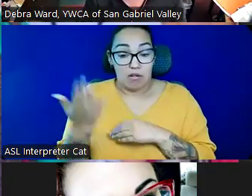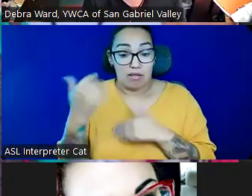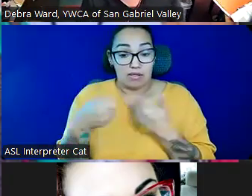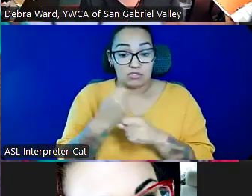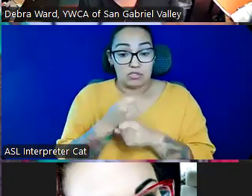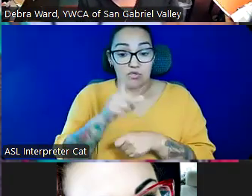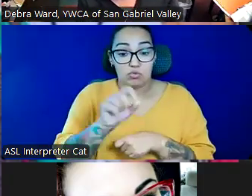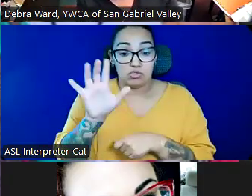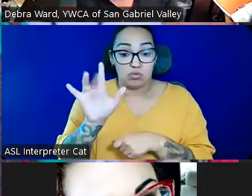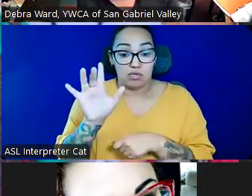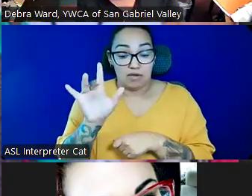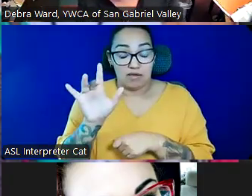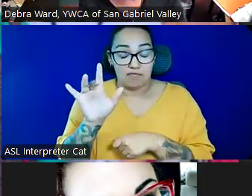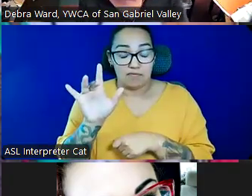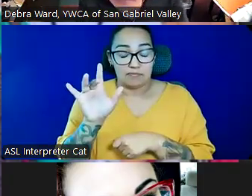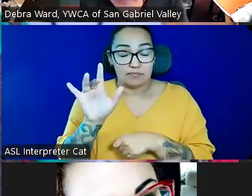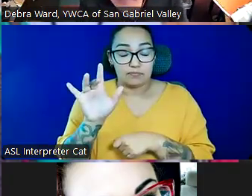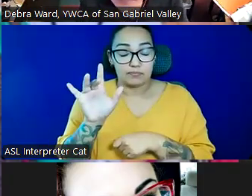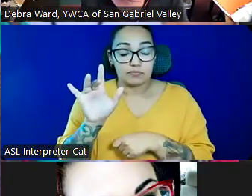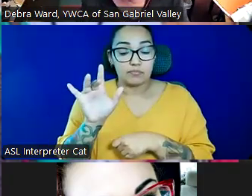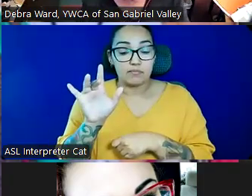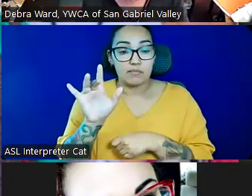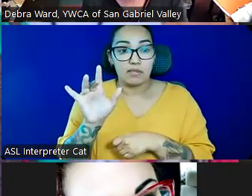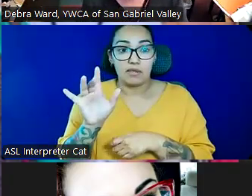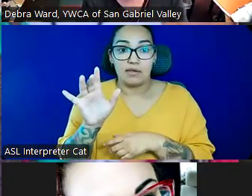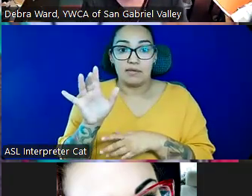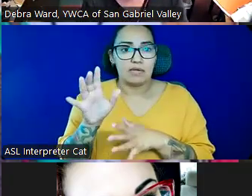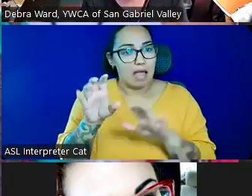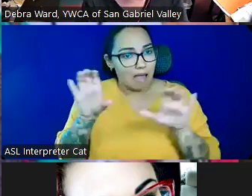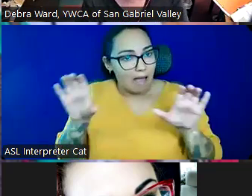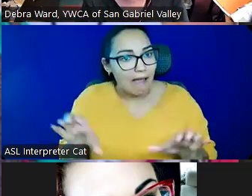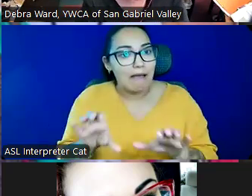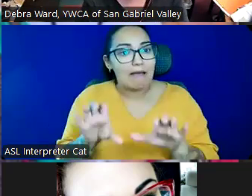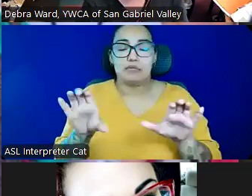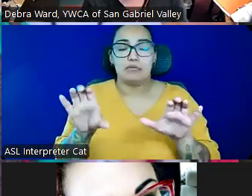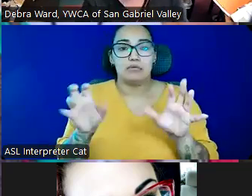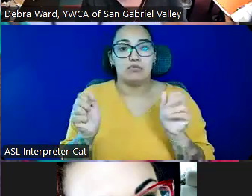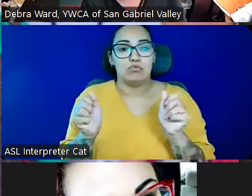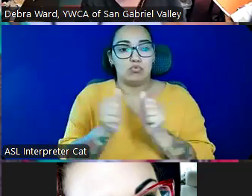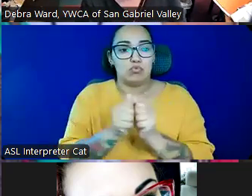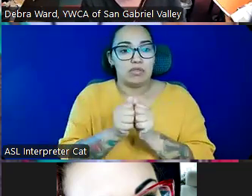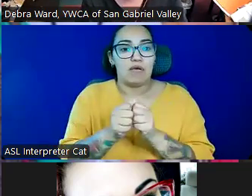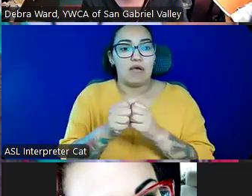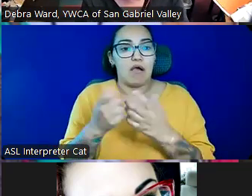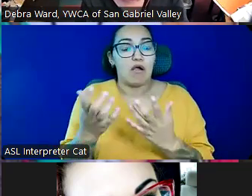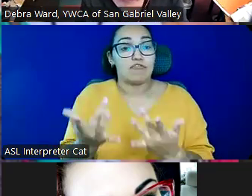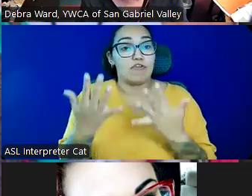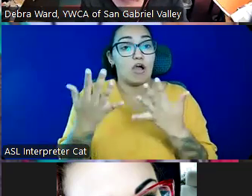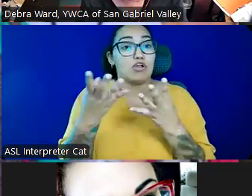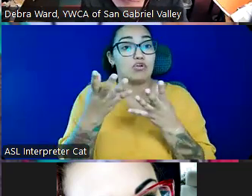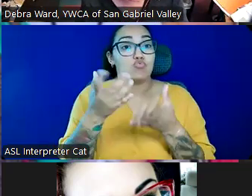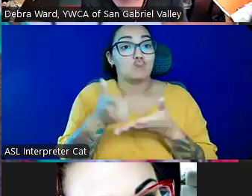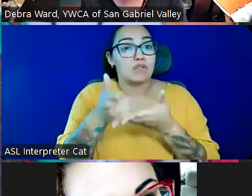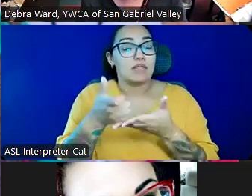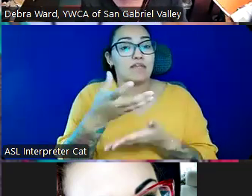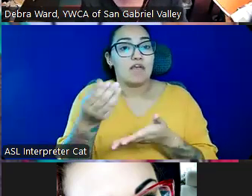2025, we were very active with our fire relief and recovery.